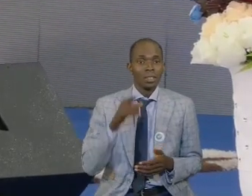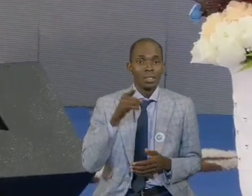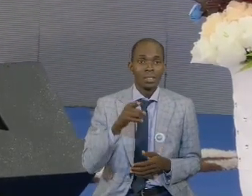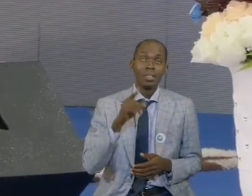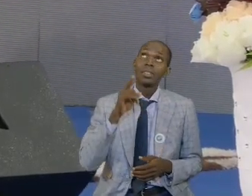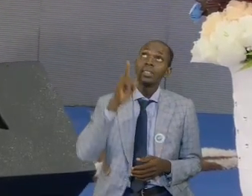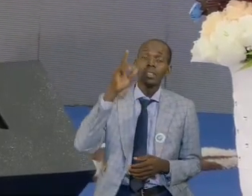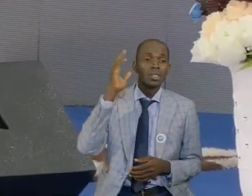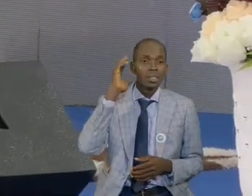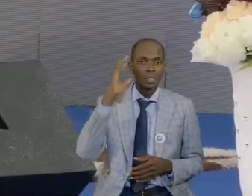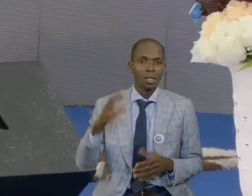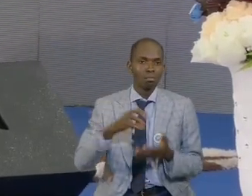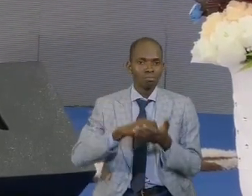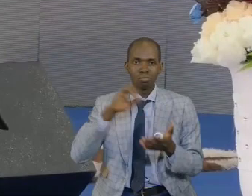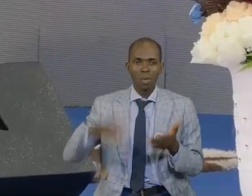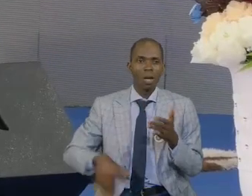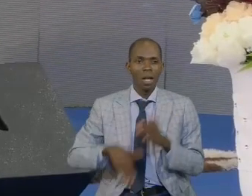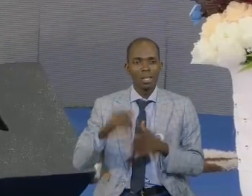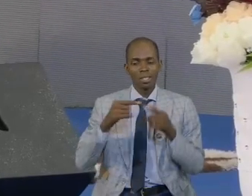from before thee,